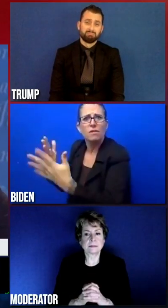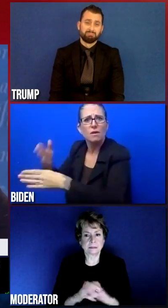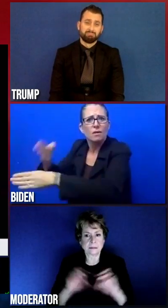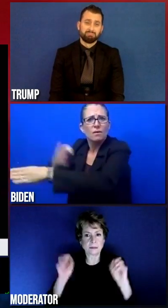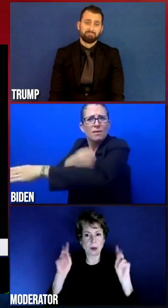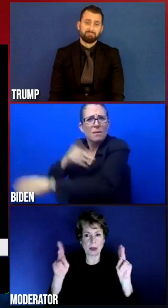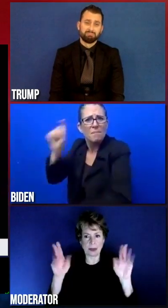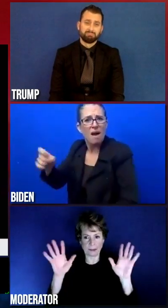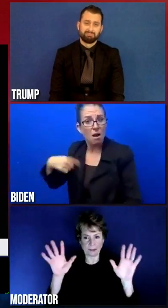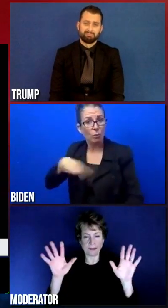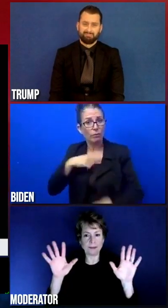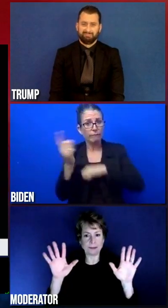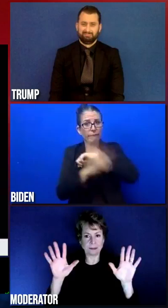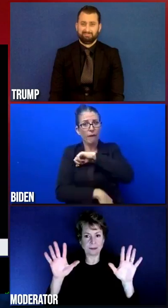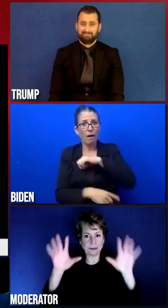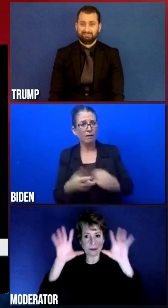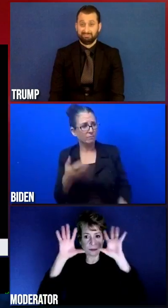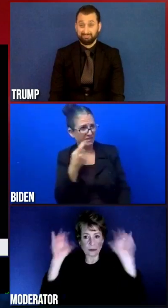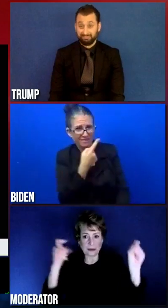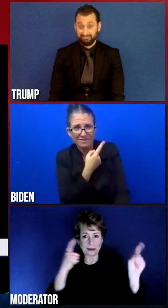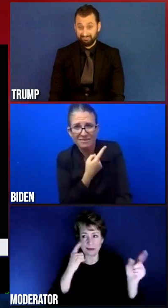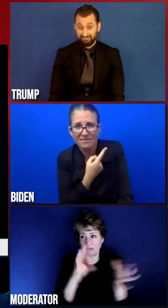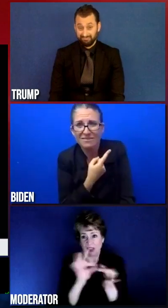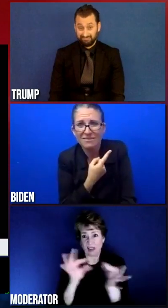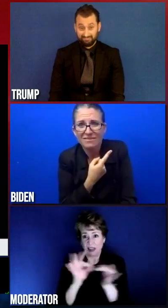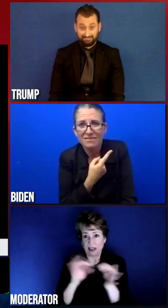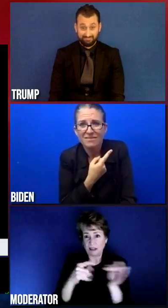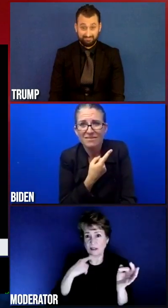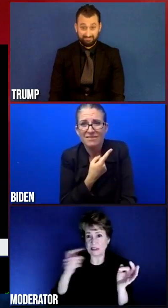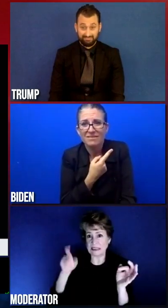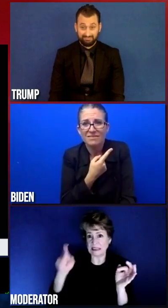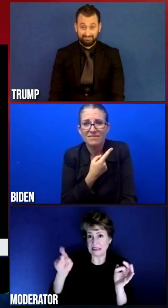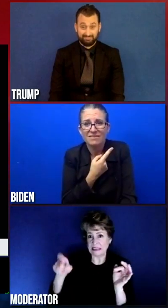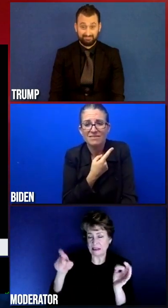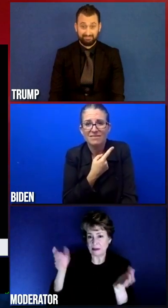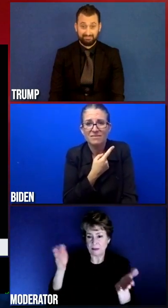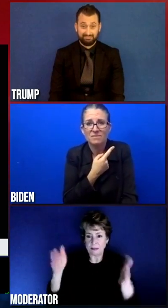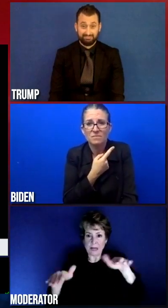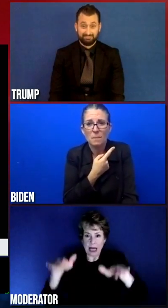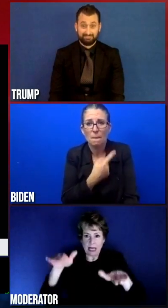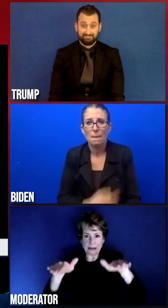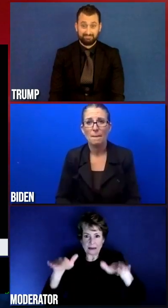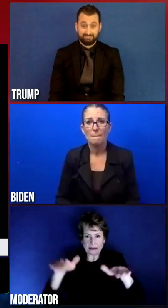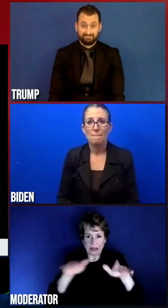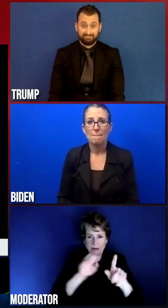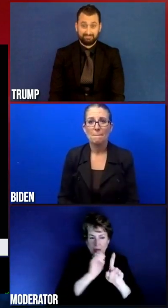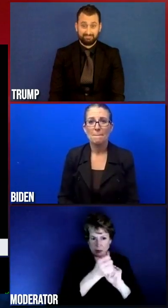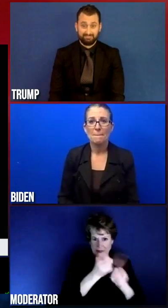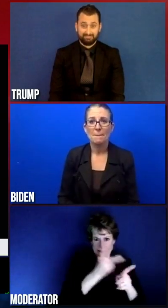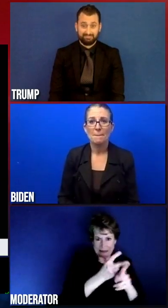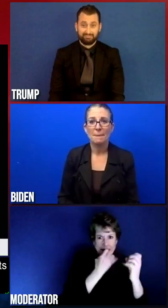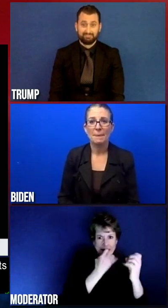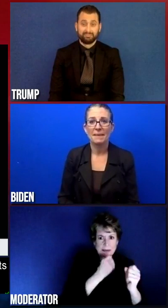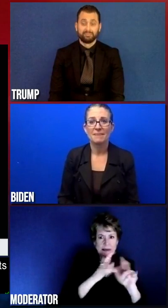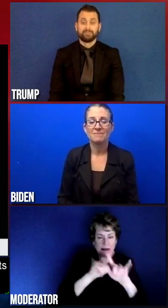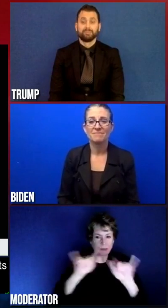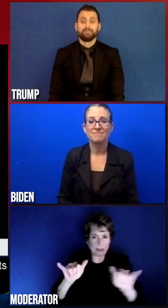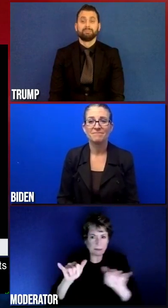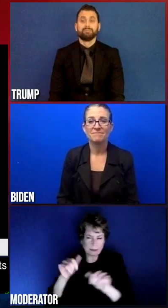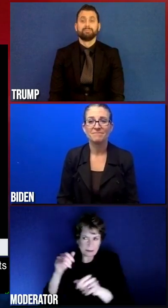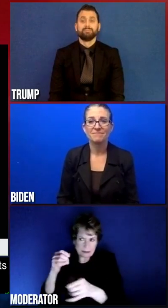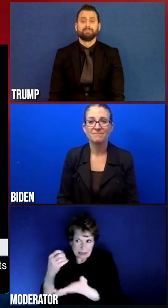Trump basically says that you have to balance environmental interests and economic interests, and he's drawn his